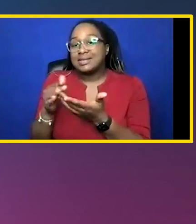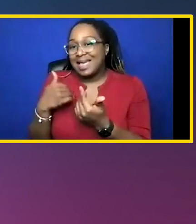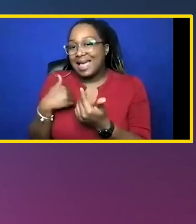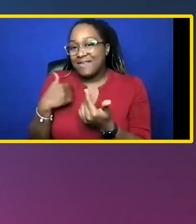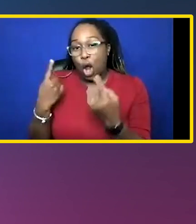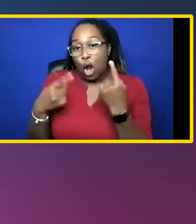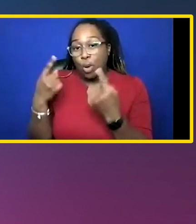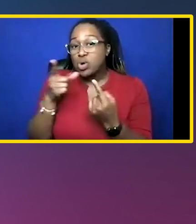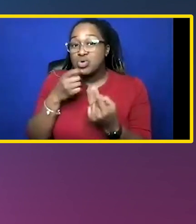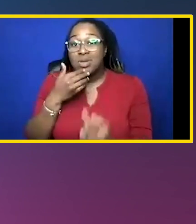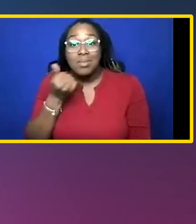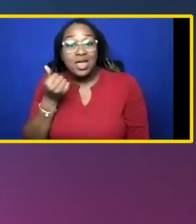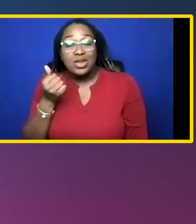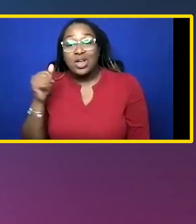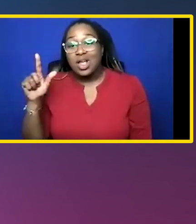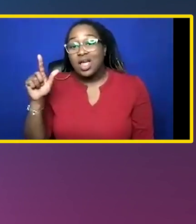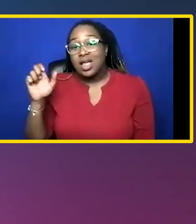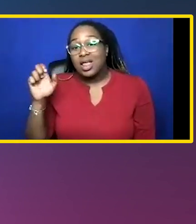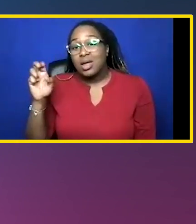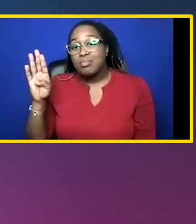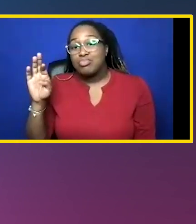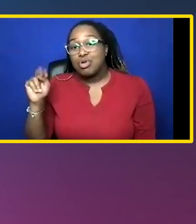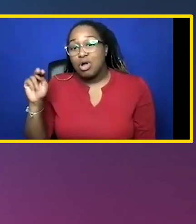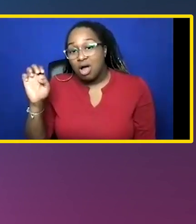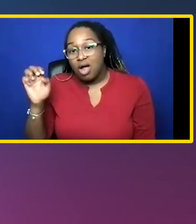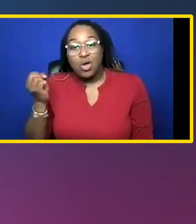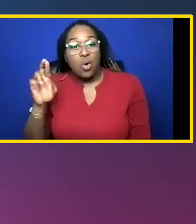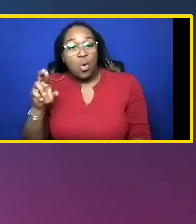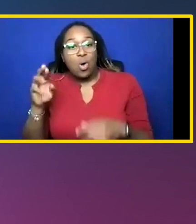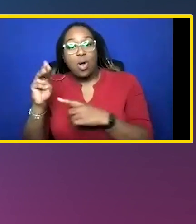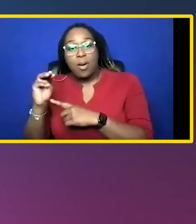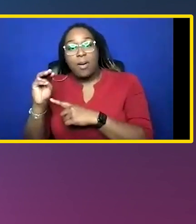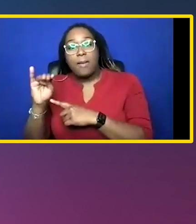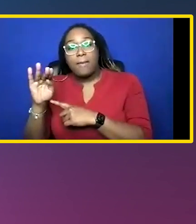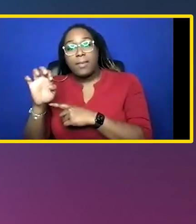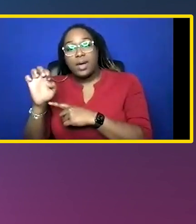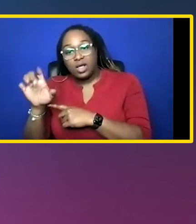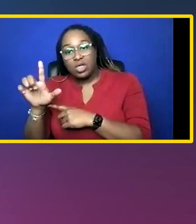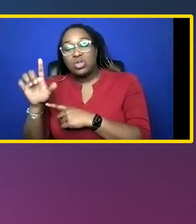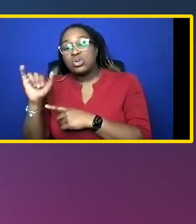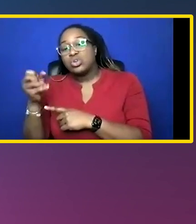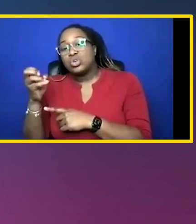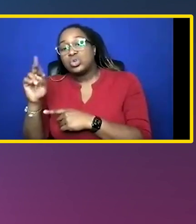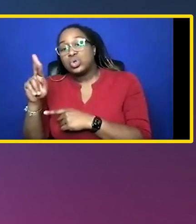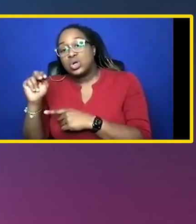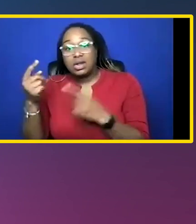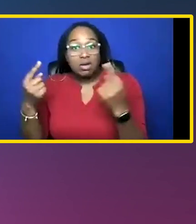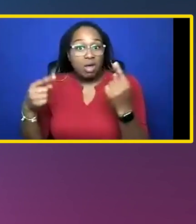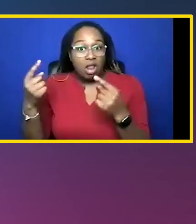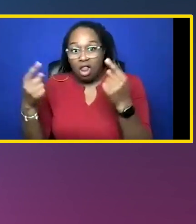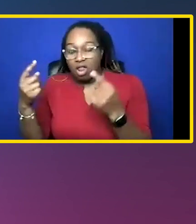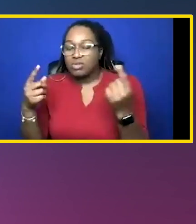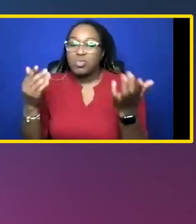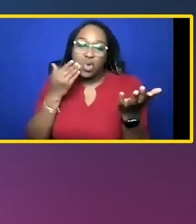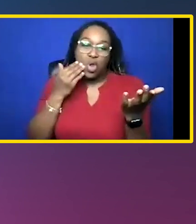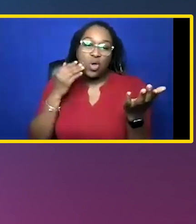of who's better, LeBron or Michael Jordan, and we all know it's LeBron, the greatest for the longest. And the the